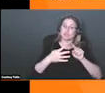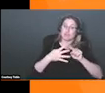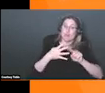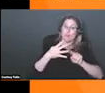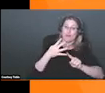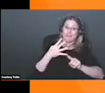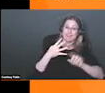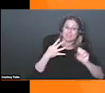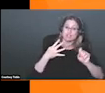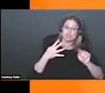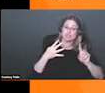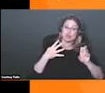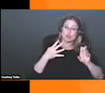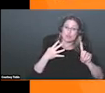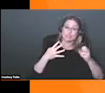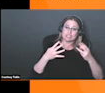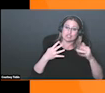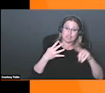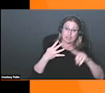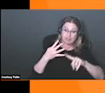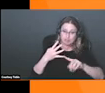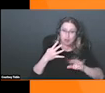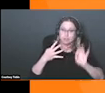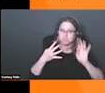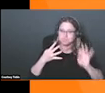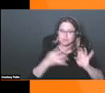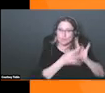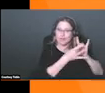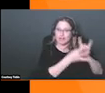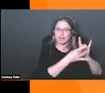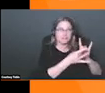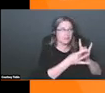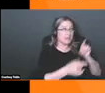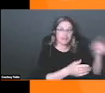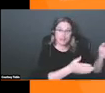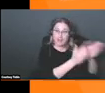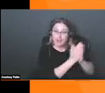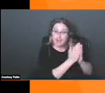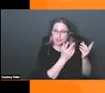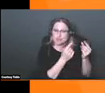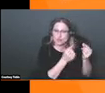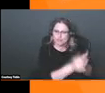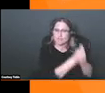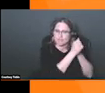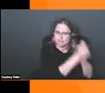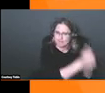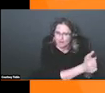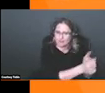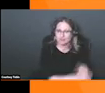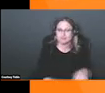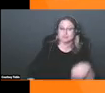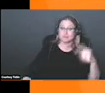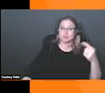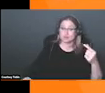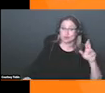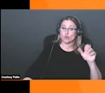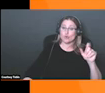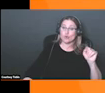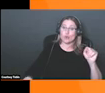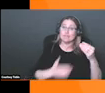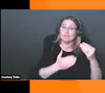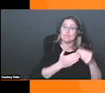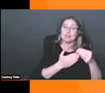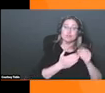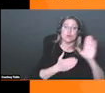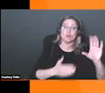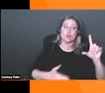sure you do exactly what they ask you to do. If it's grant funding, they may want to have their logo on your